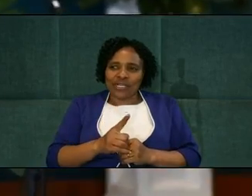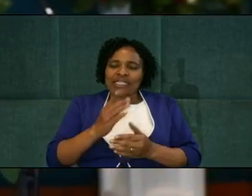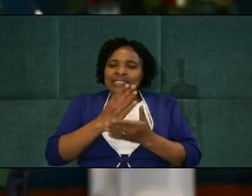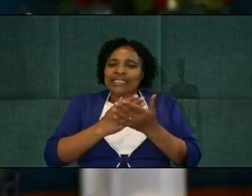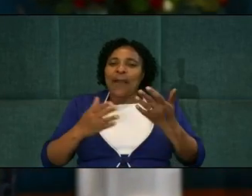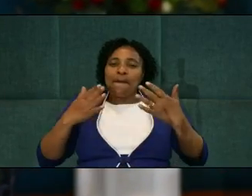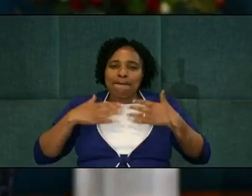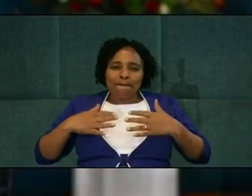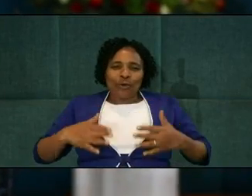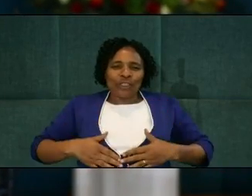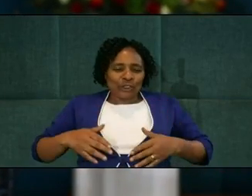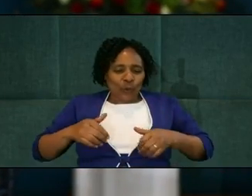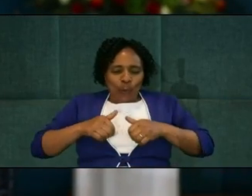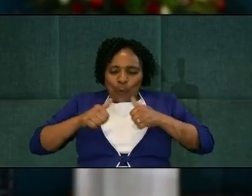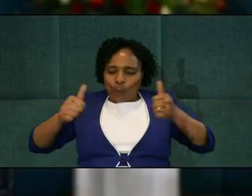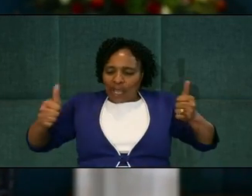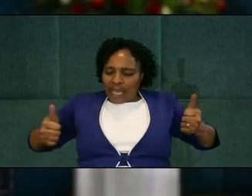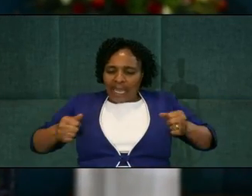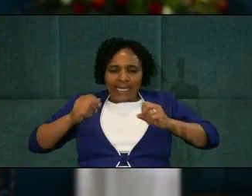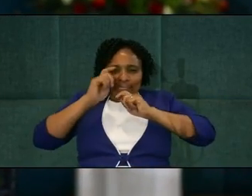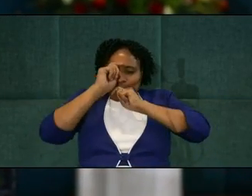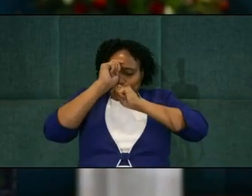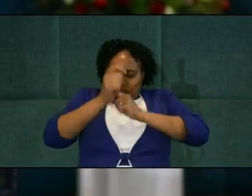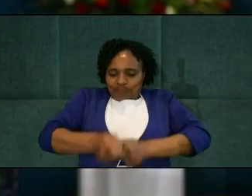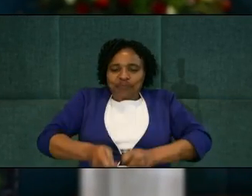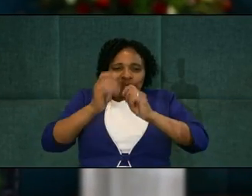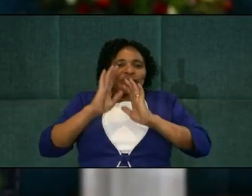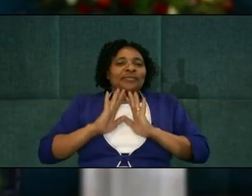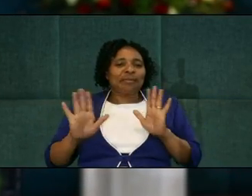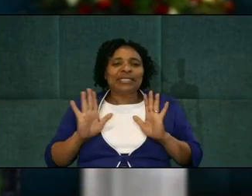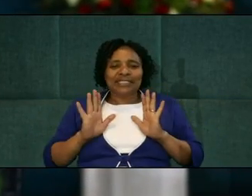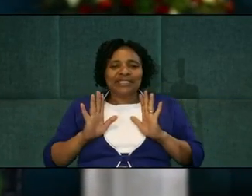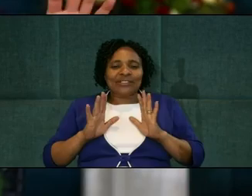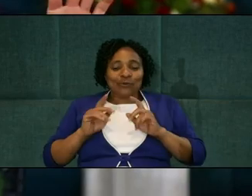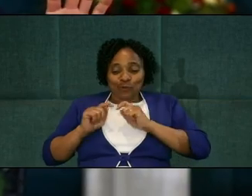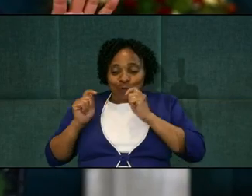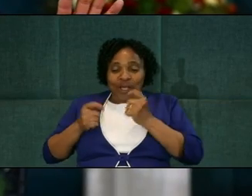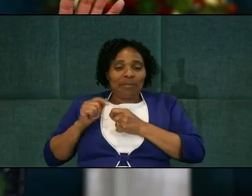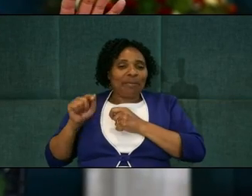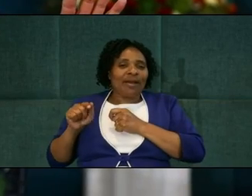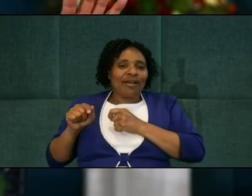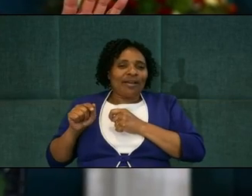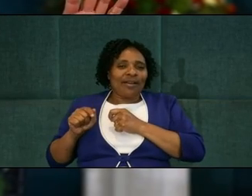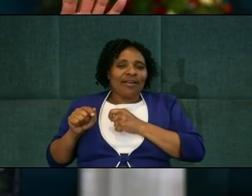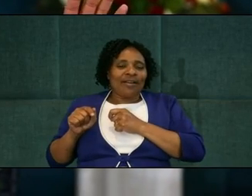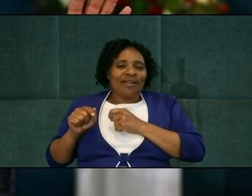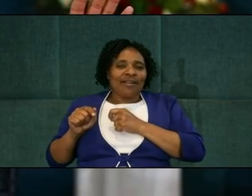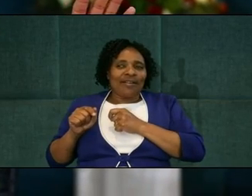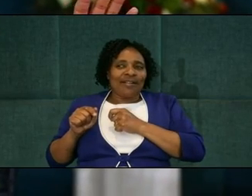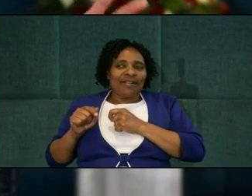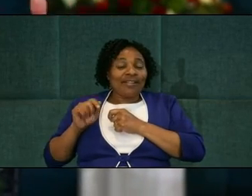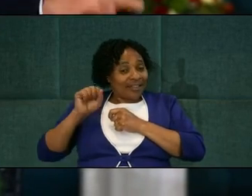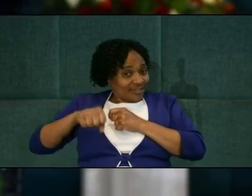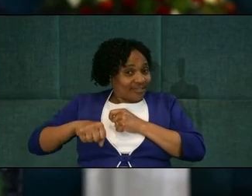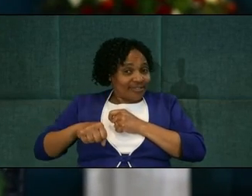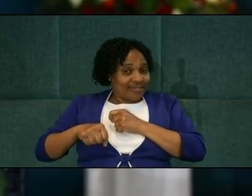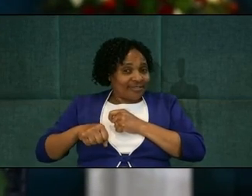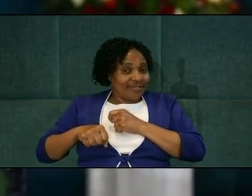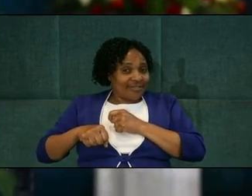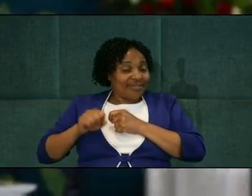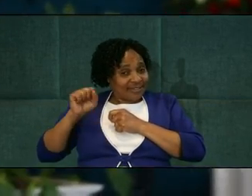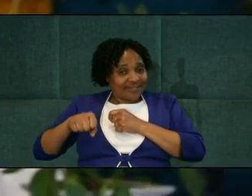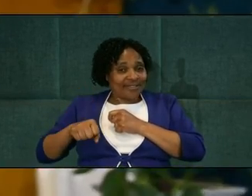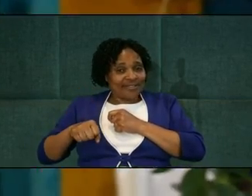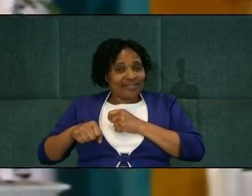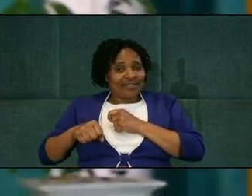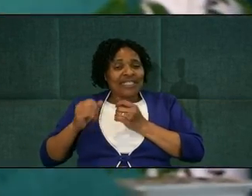Somebody who is well respected among his tribe. Yes. Somebody who